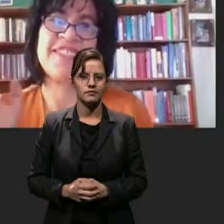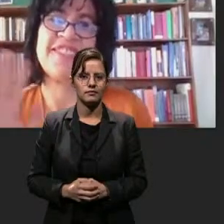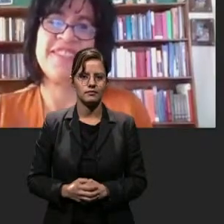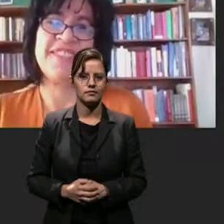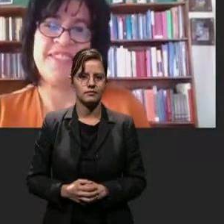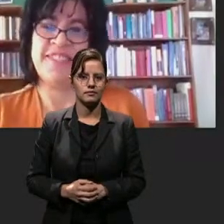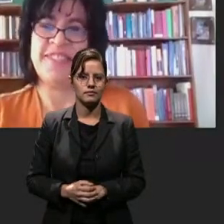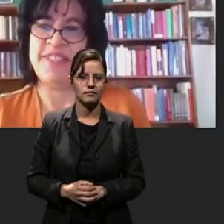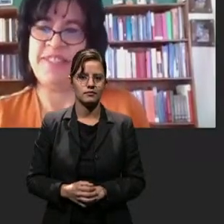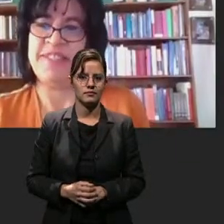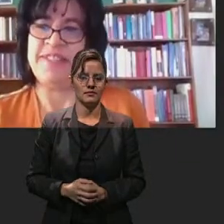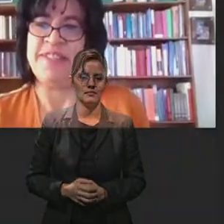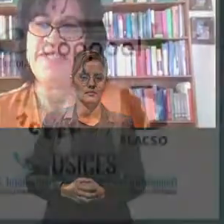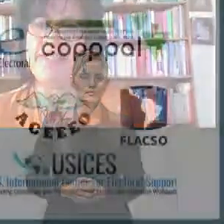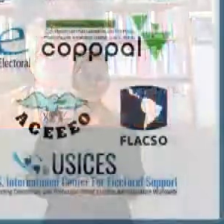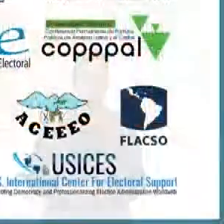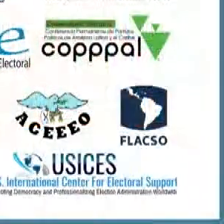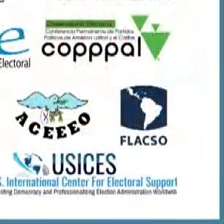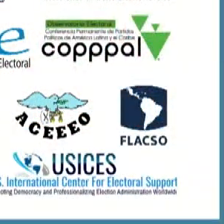you. Thank you.